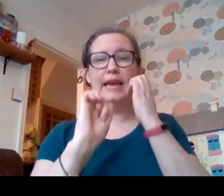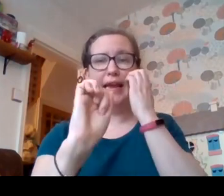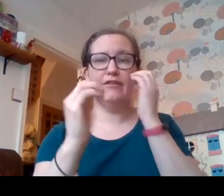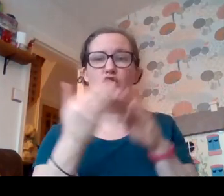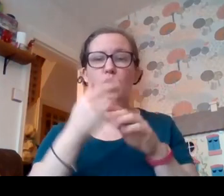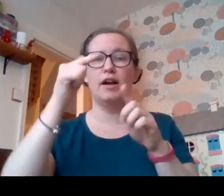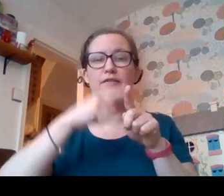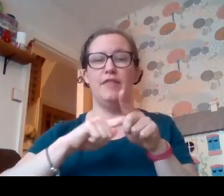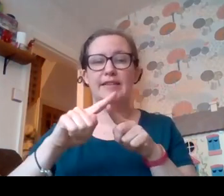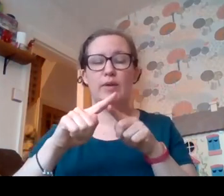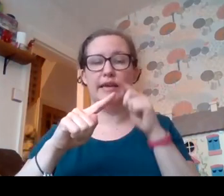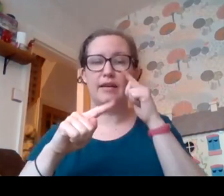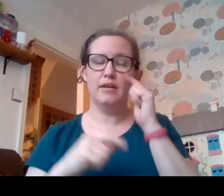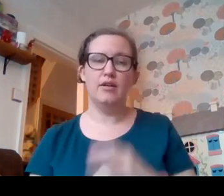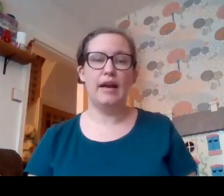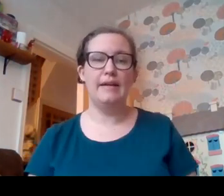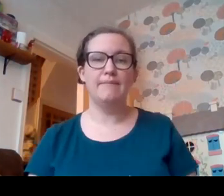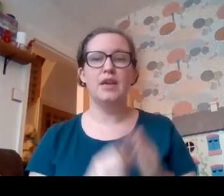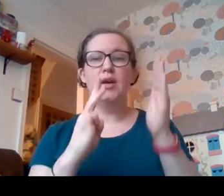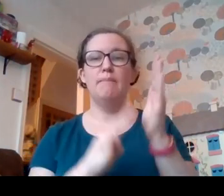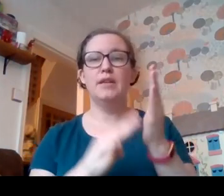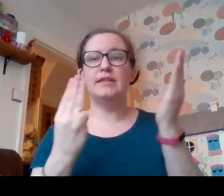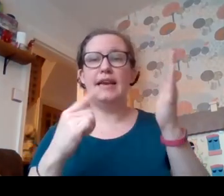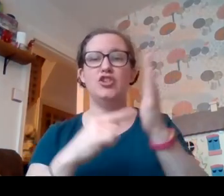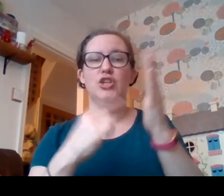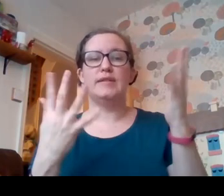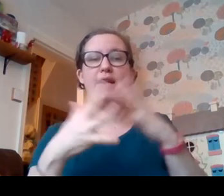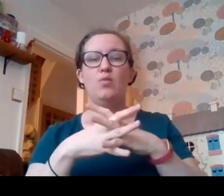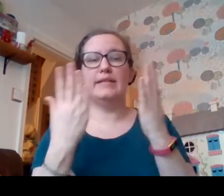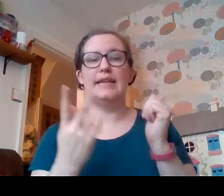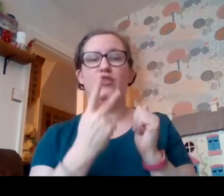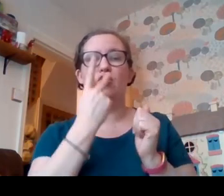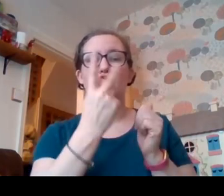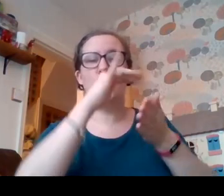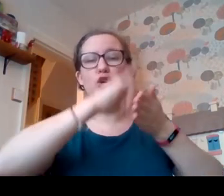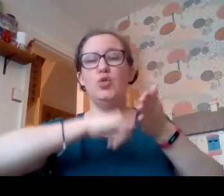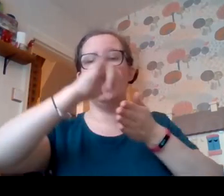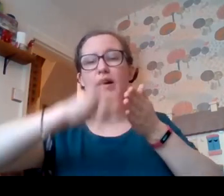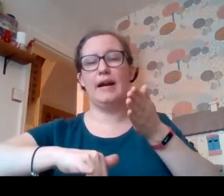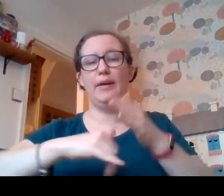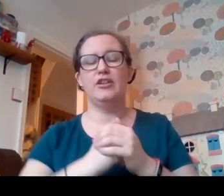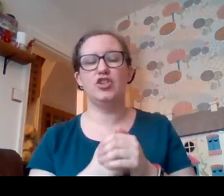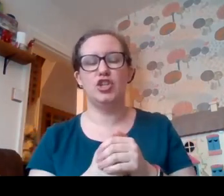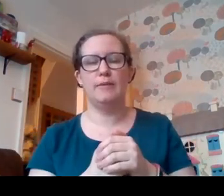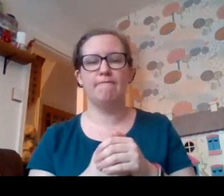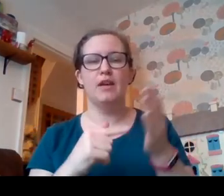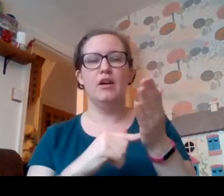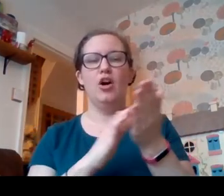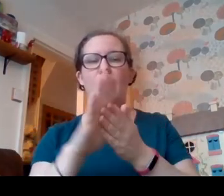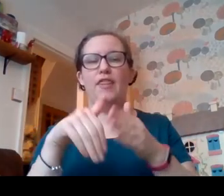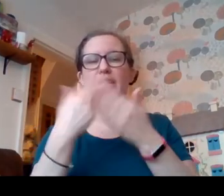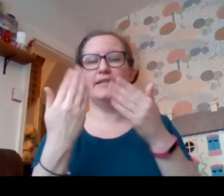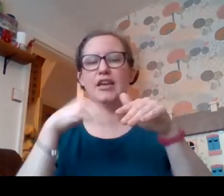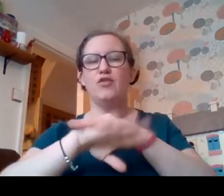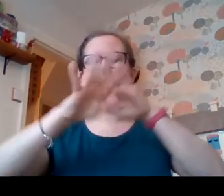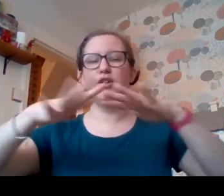English booklet, here is your work for this week. Okay? Monday, Tuesday, Wednesday, you've got 2 workout pages to do.